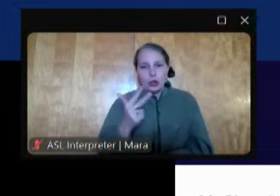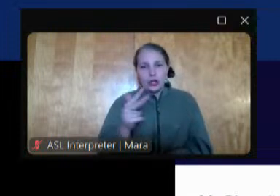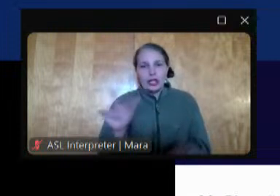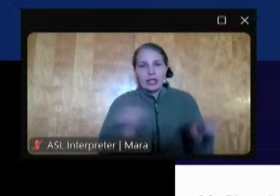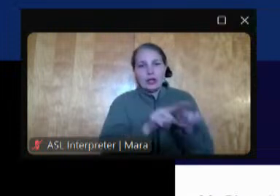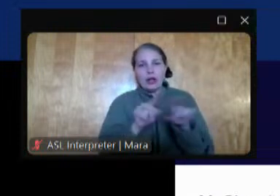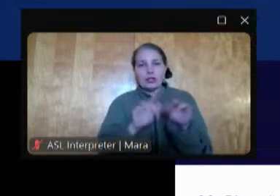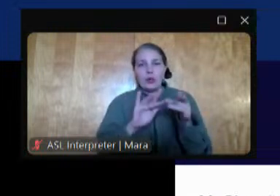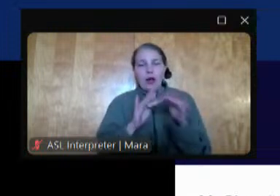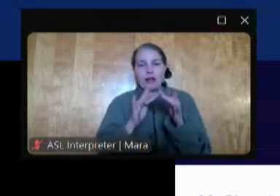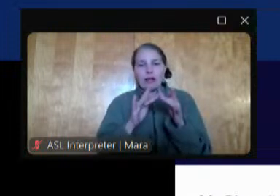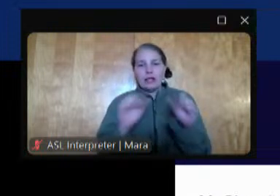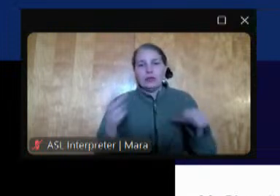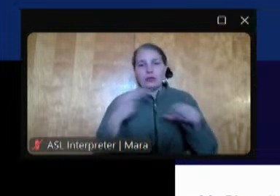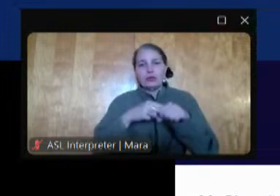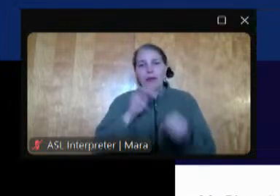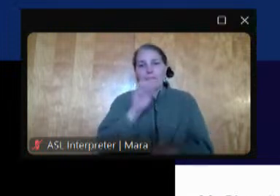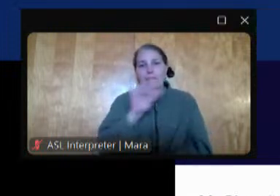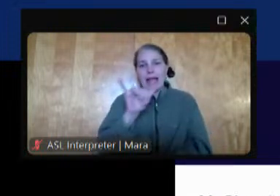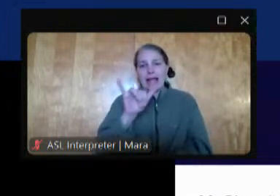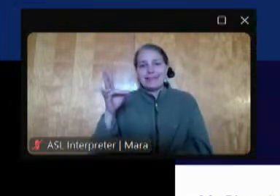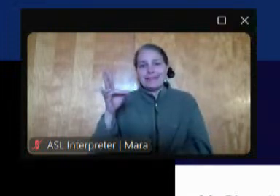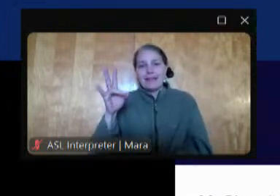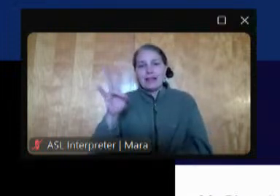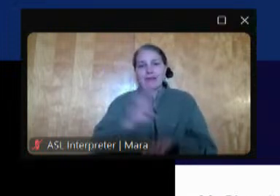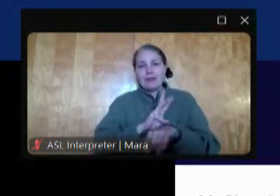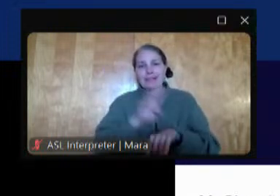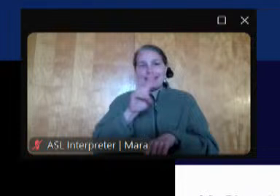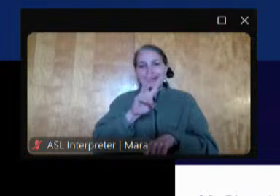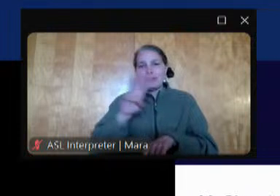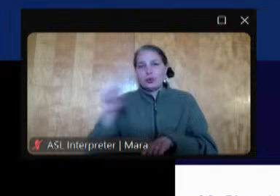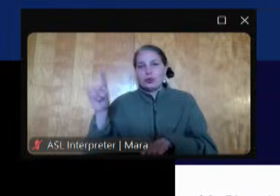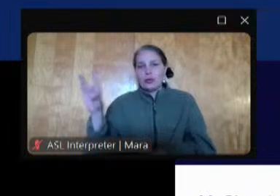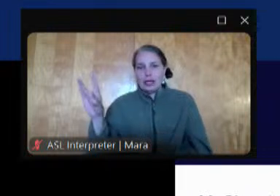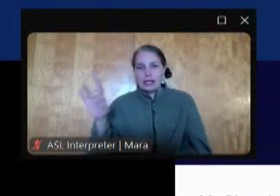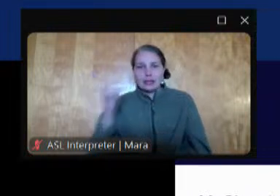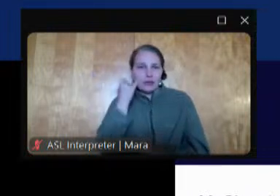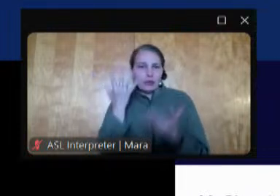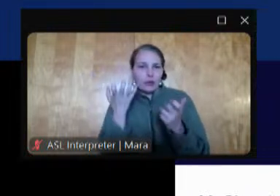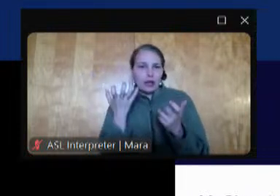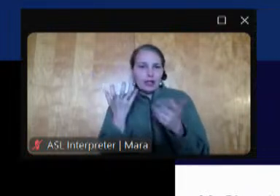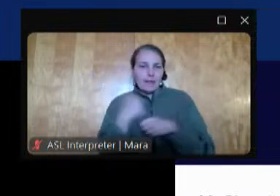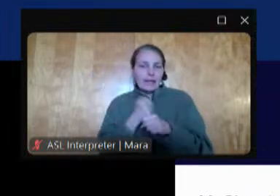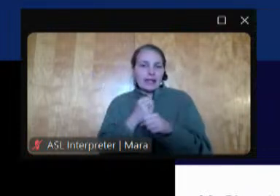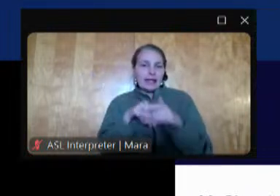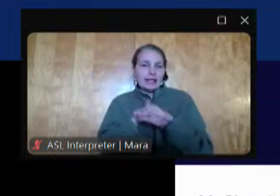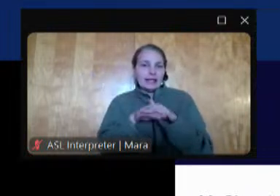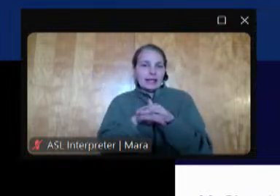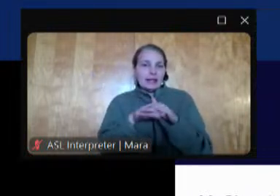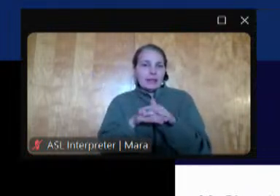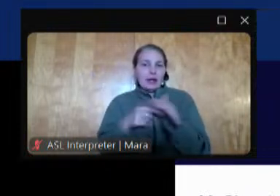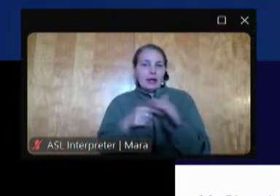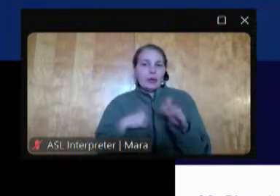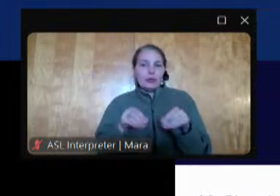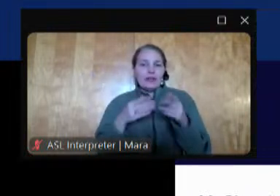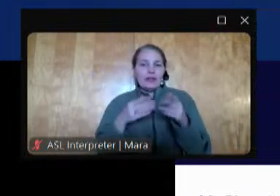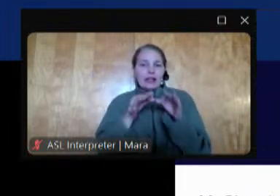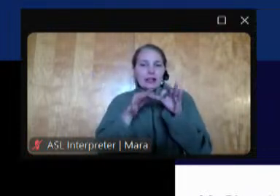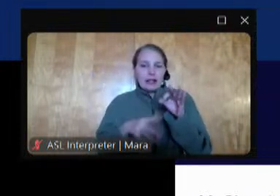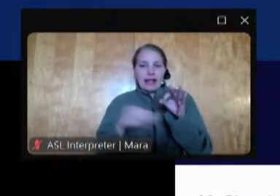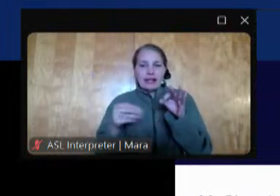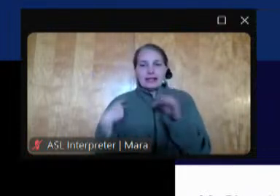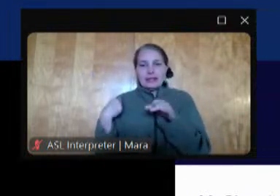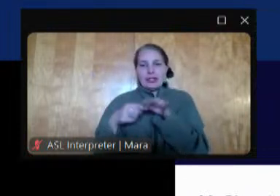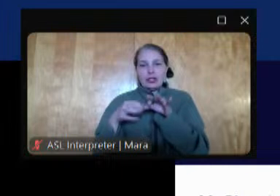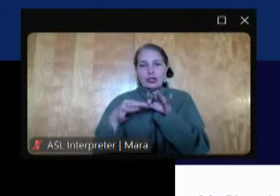to make sure we can hear from as many people as possible and make it as accessible as possible for people, we're providing ASL and Spanish